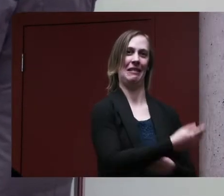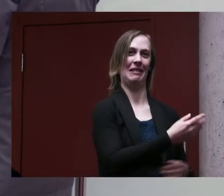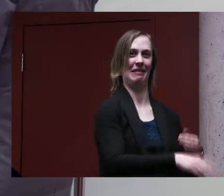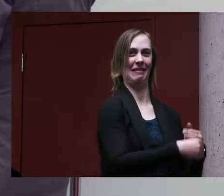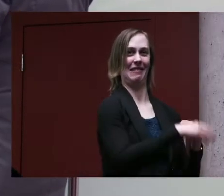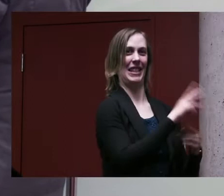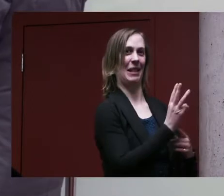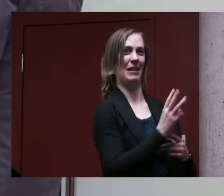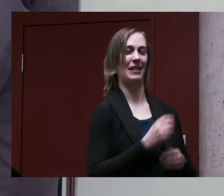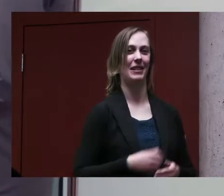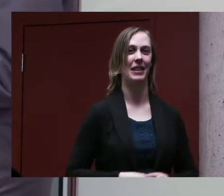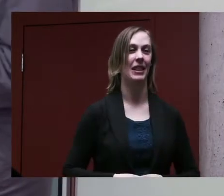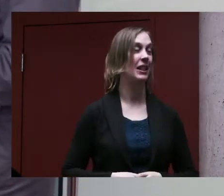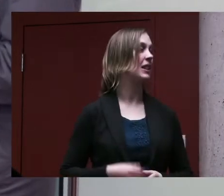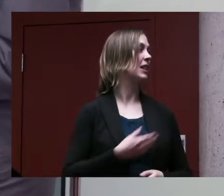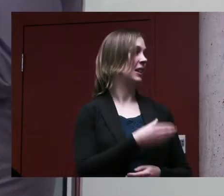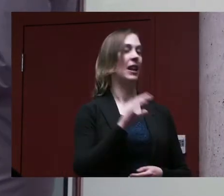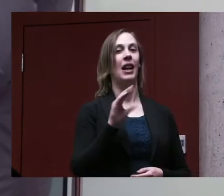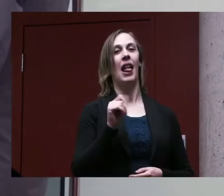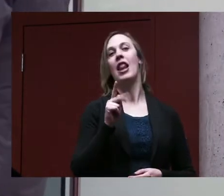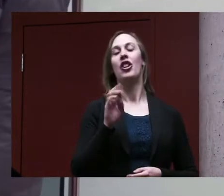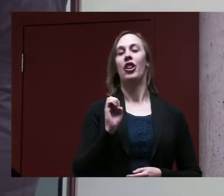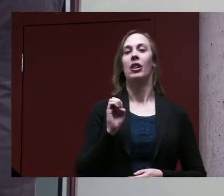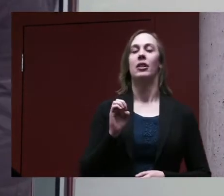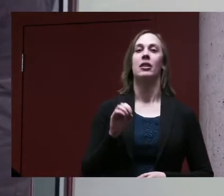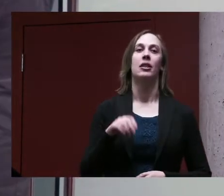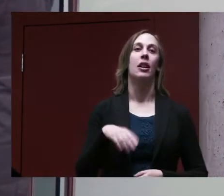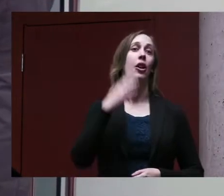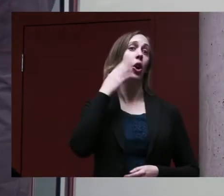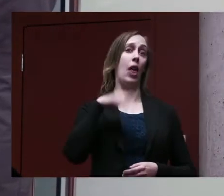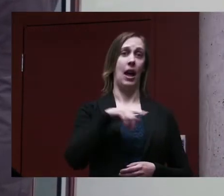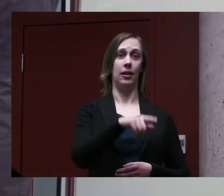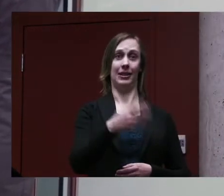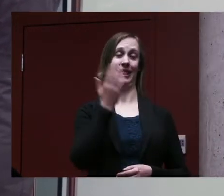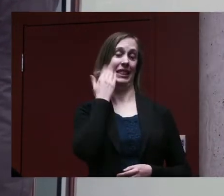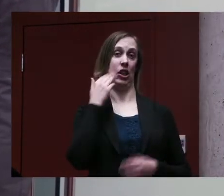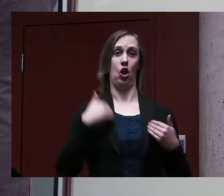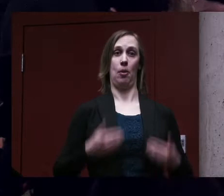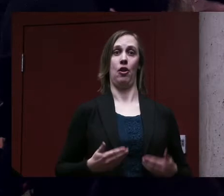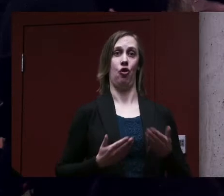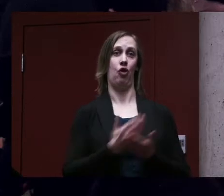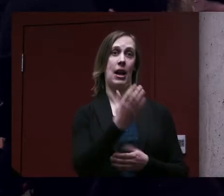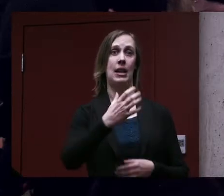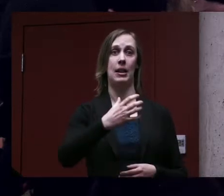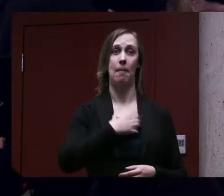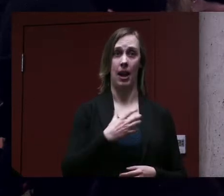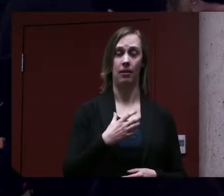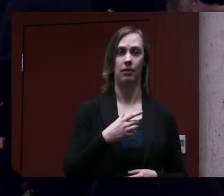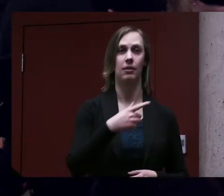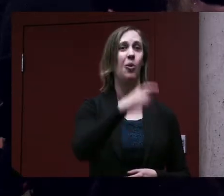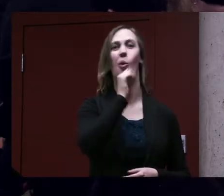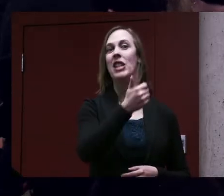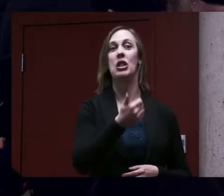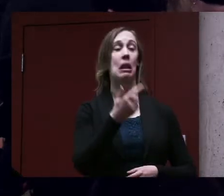Okay. So, the human rights complaint wasn't filed precipitously. It